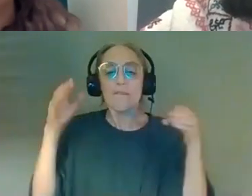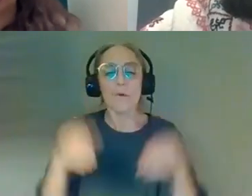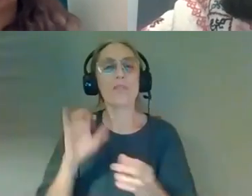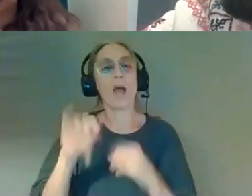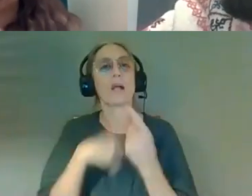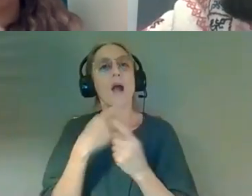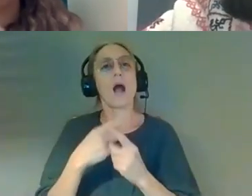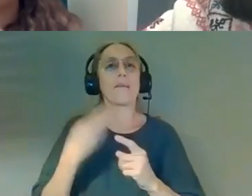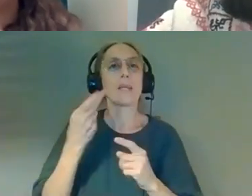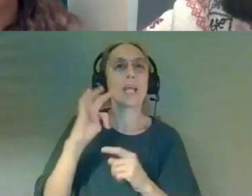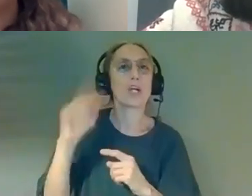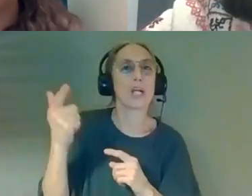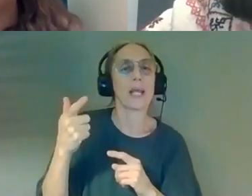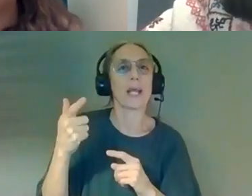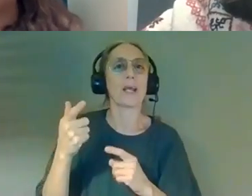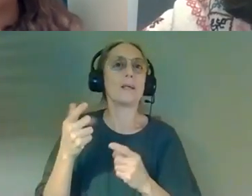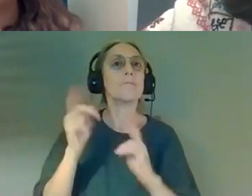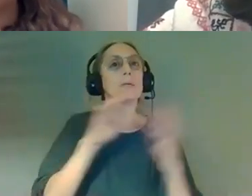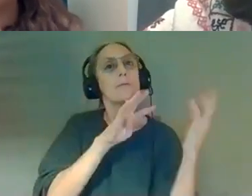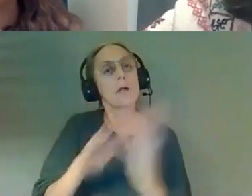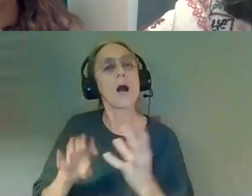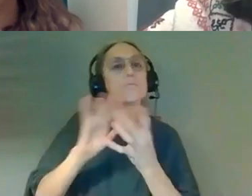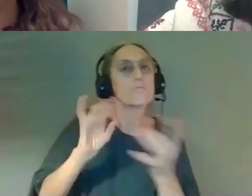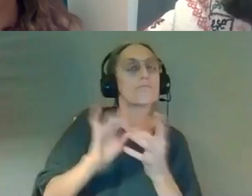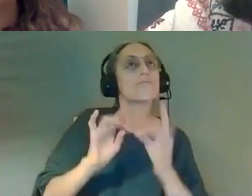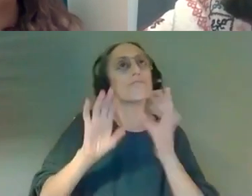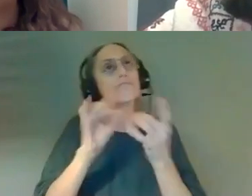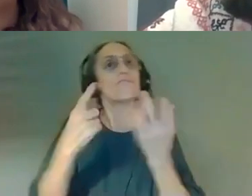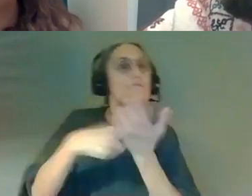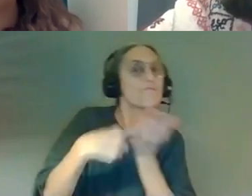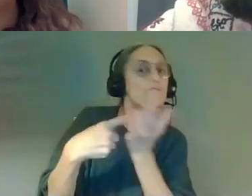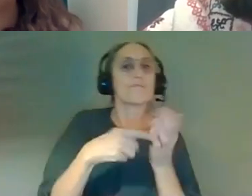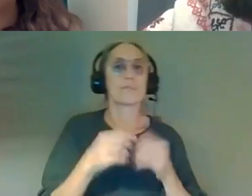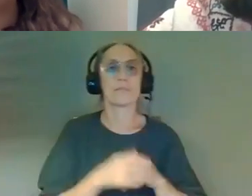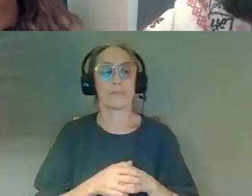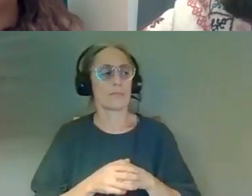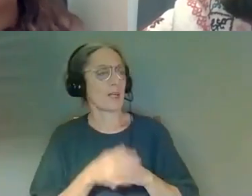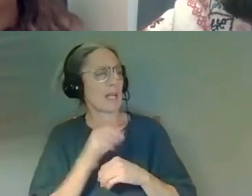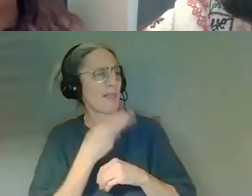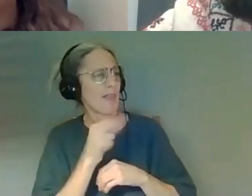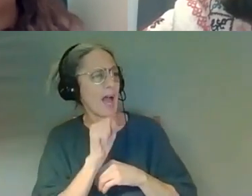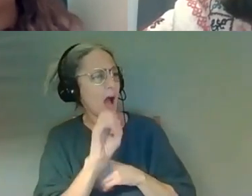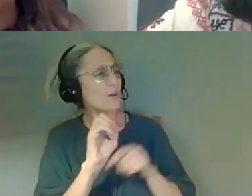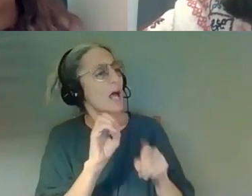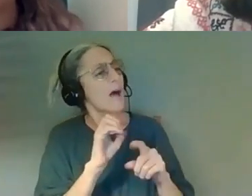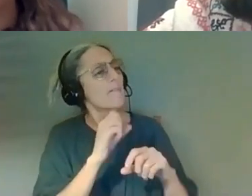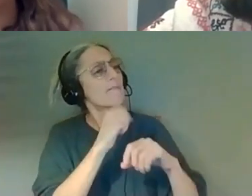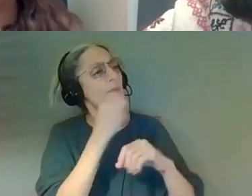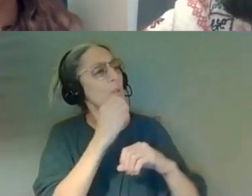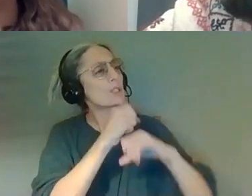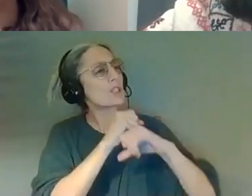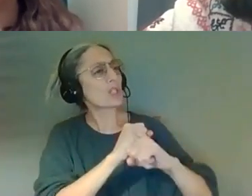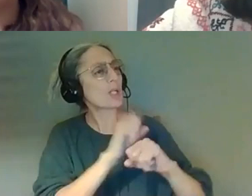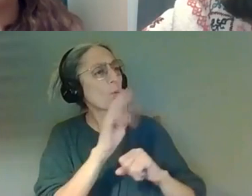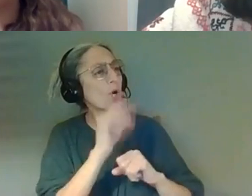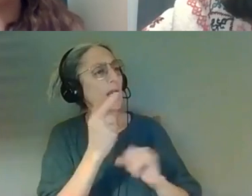so interconnected to this conversation. Yes. Absolutely. And in the House, there was a food security working group that mm-hmm. Representative Harper was leading. So